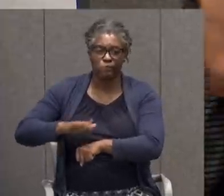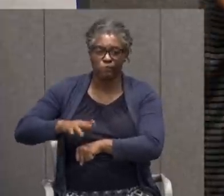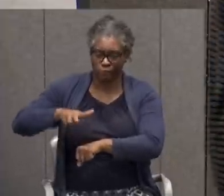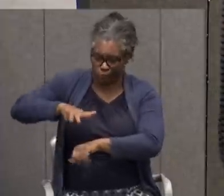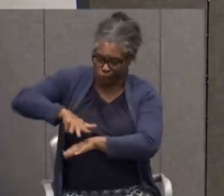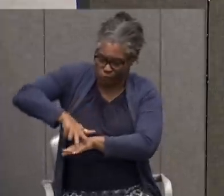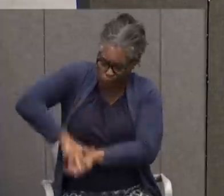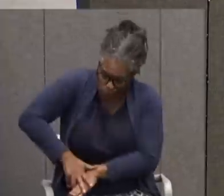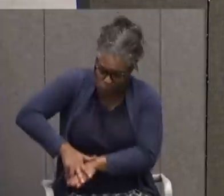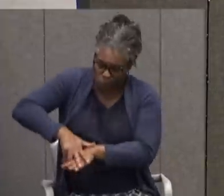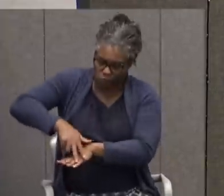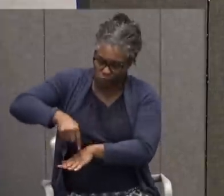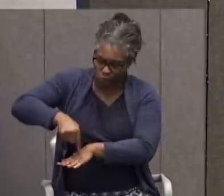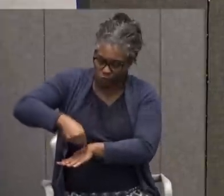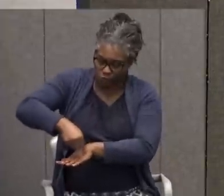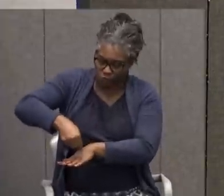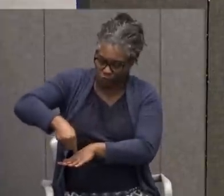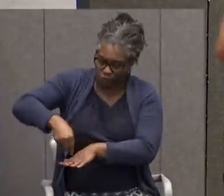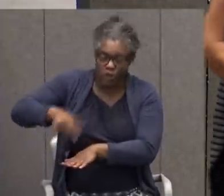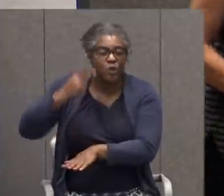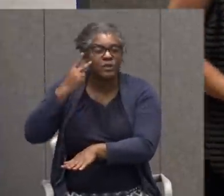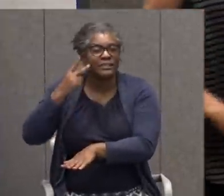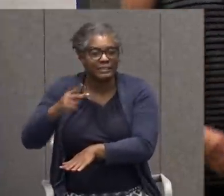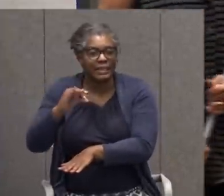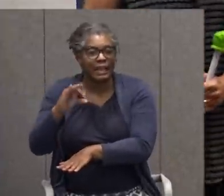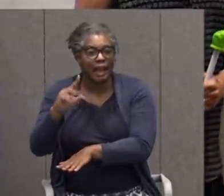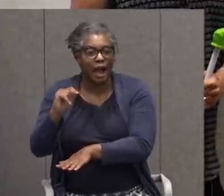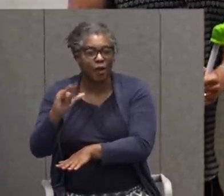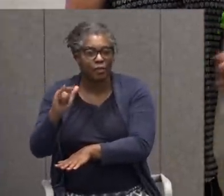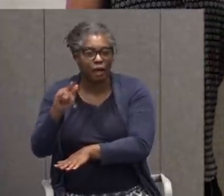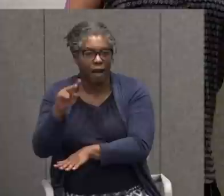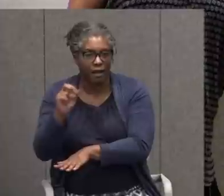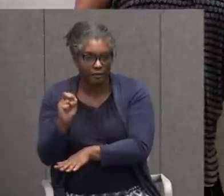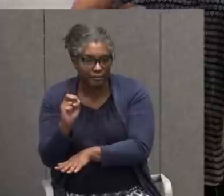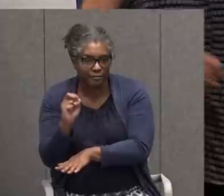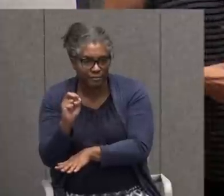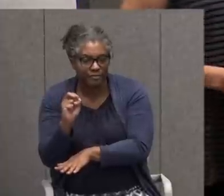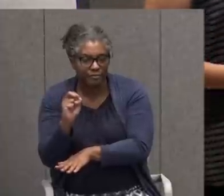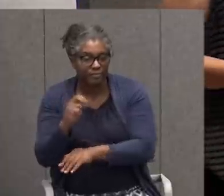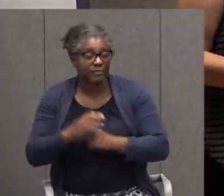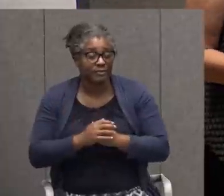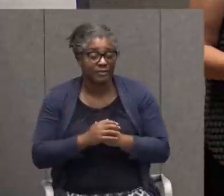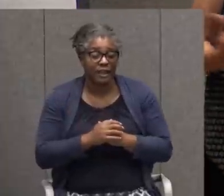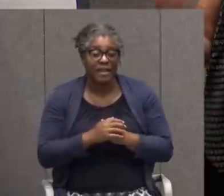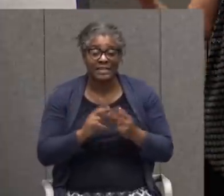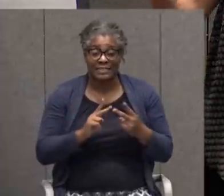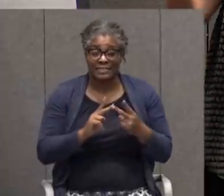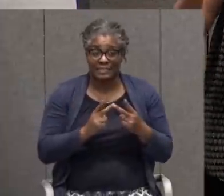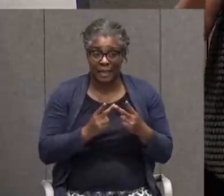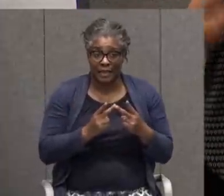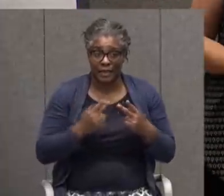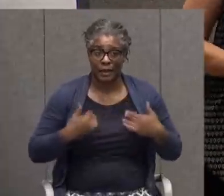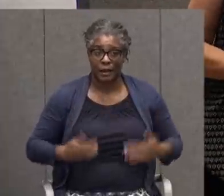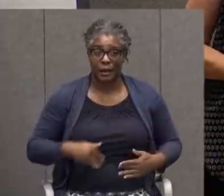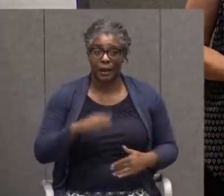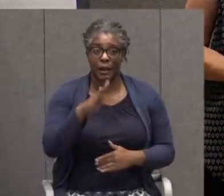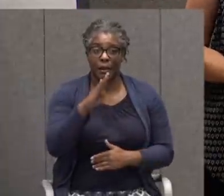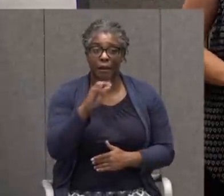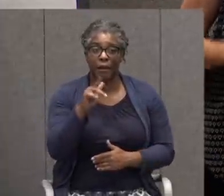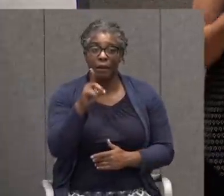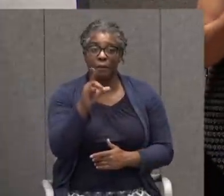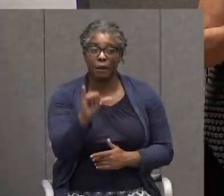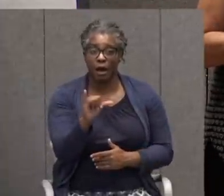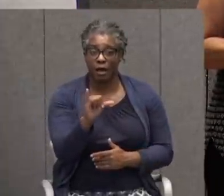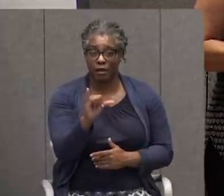things together. And then a body fossil. So you could find fossilized, like we said, dinosaur